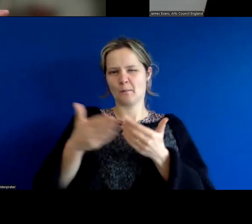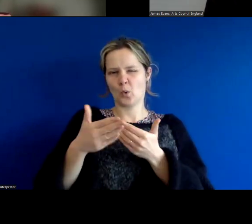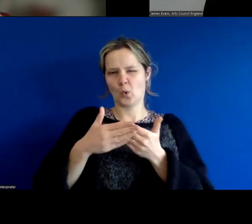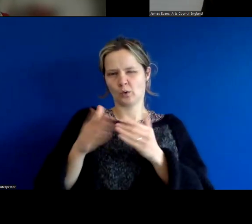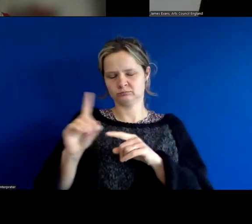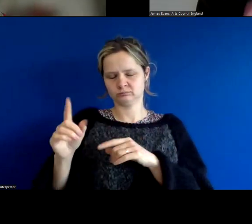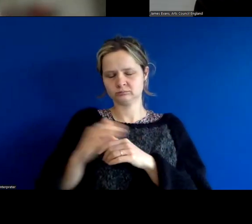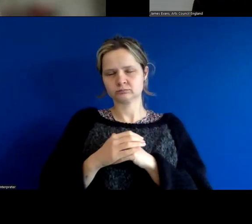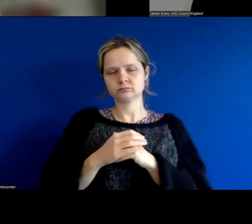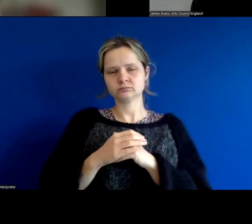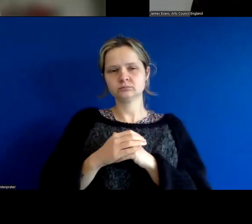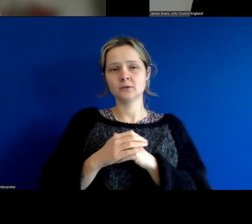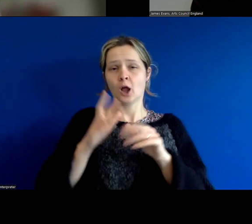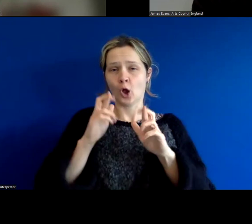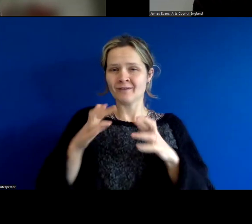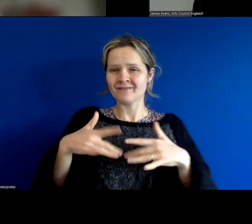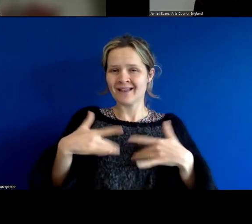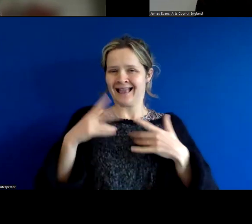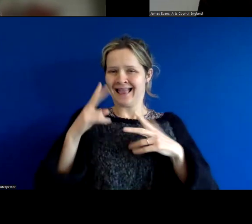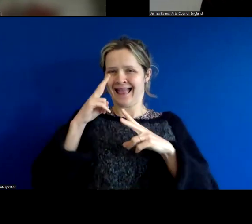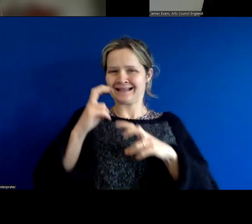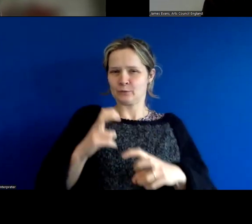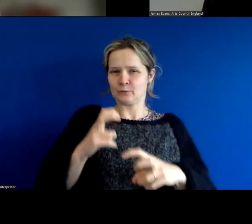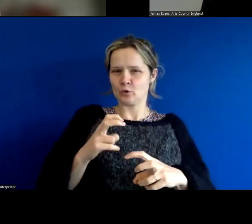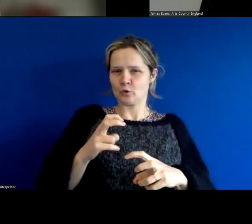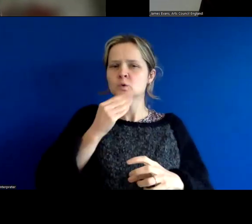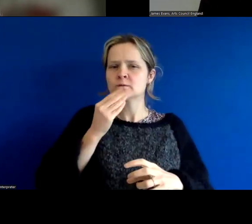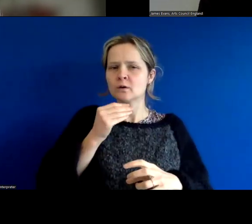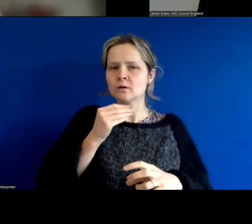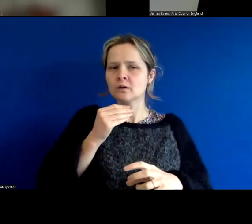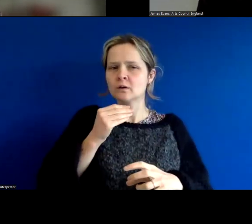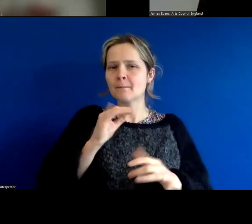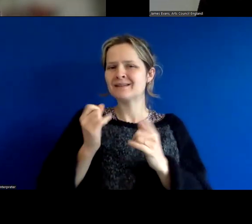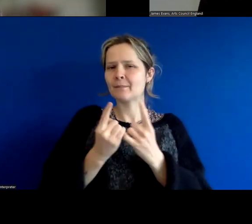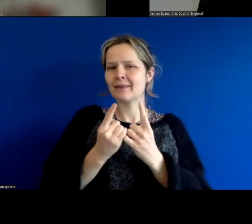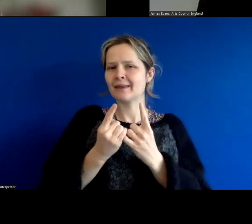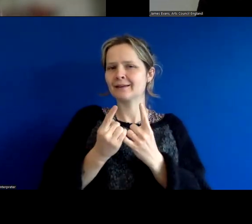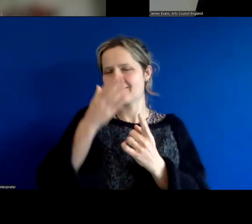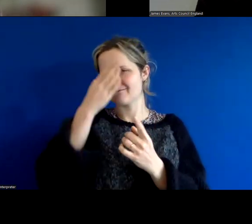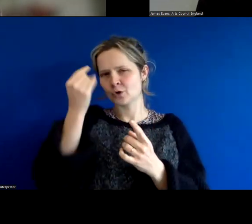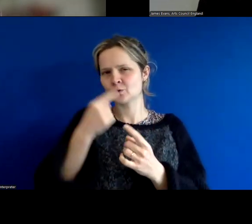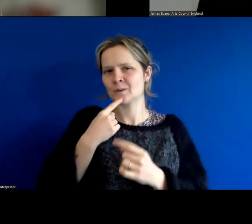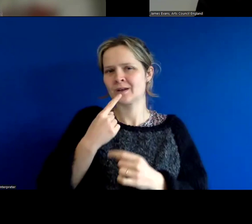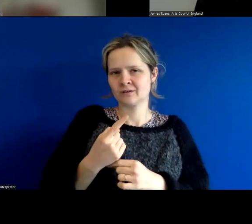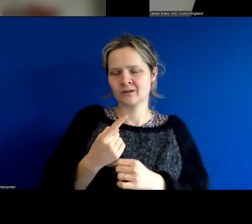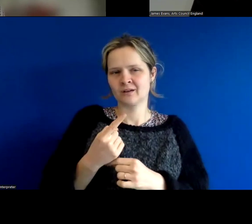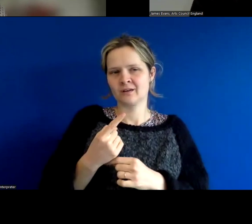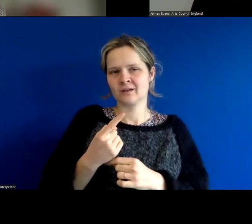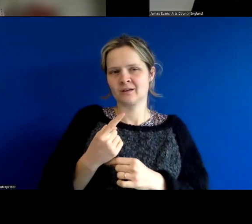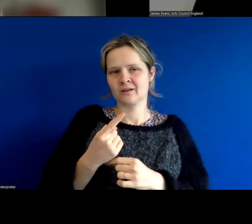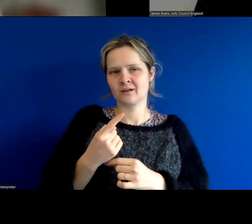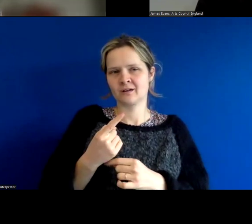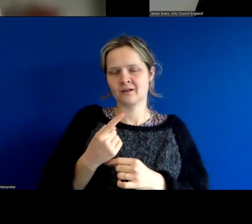think that the Explorer will be useful. Something that I maybe perhaps didn't mention was that